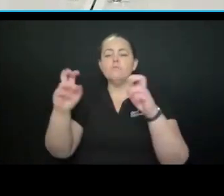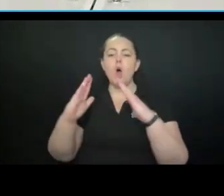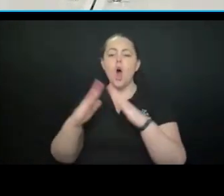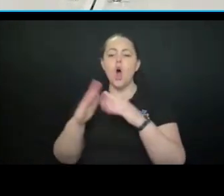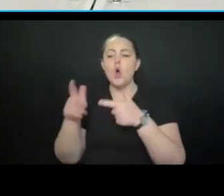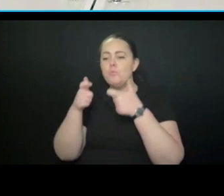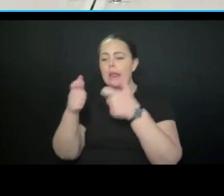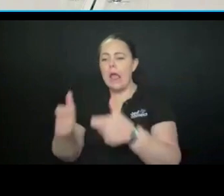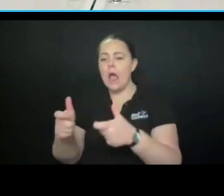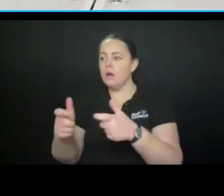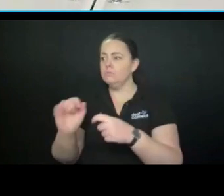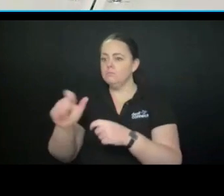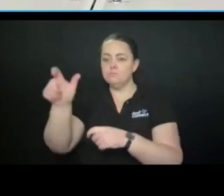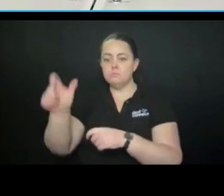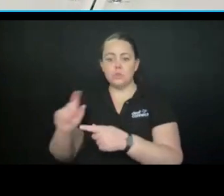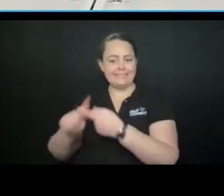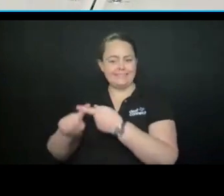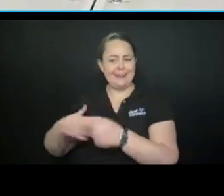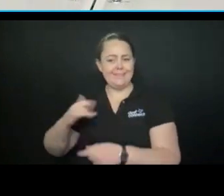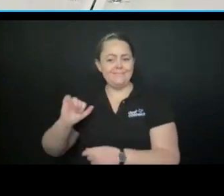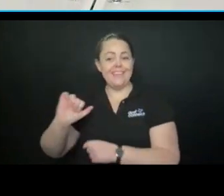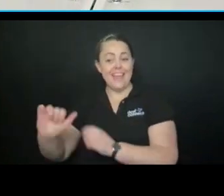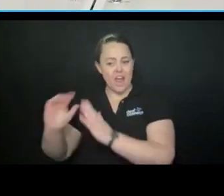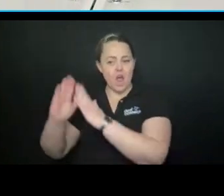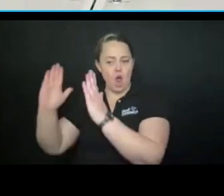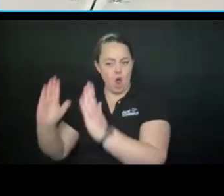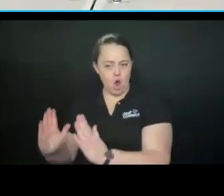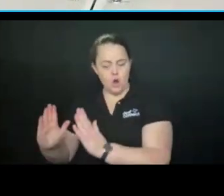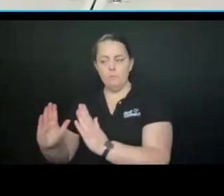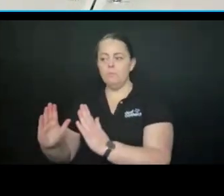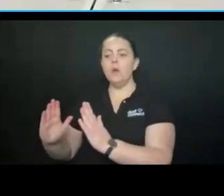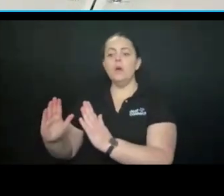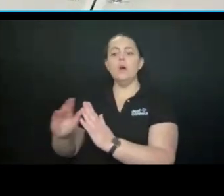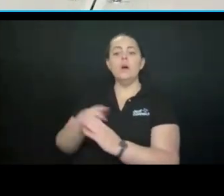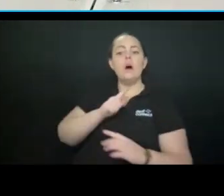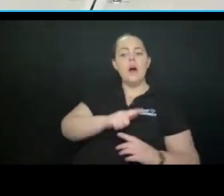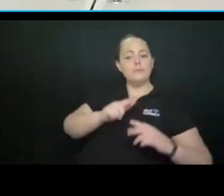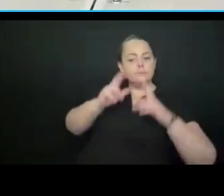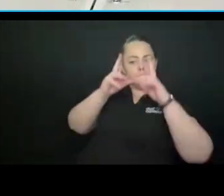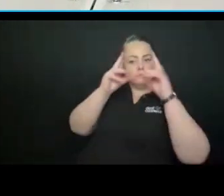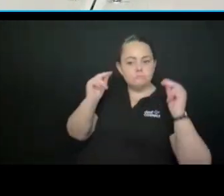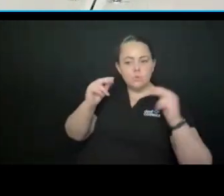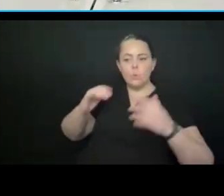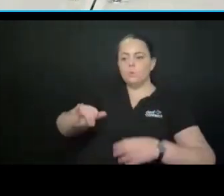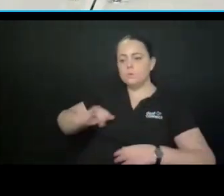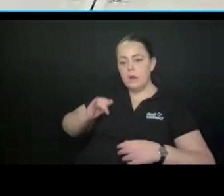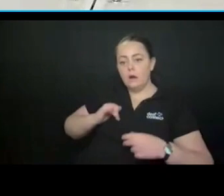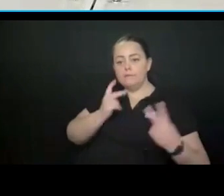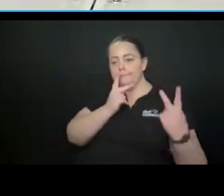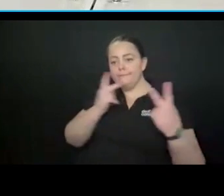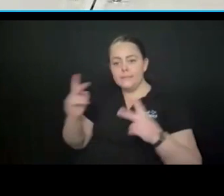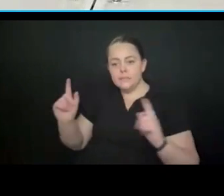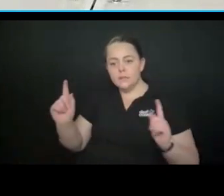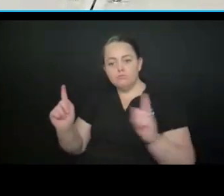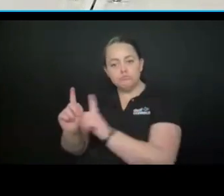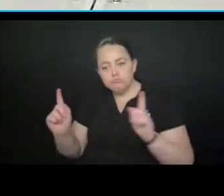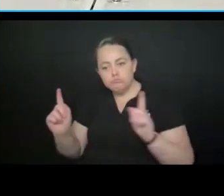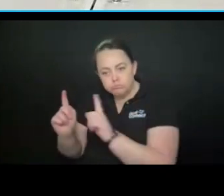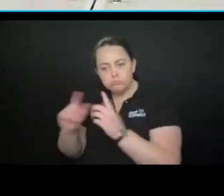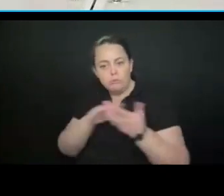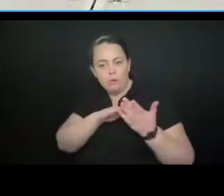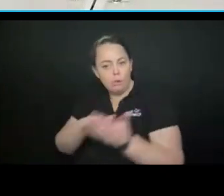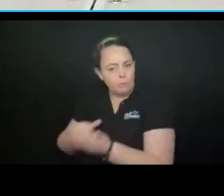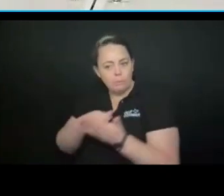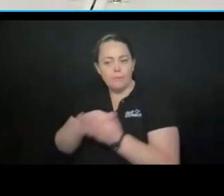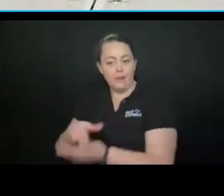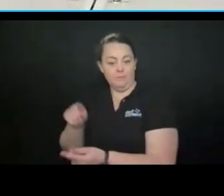answers, we wanted to do a bit of a myth-busting session. This is based on feedback that we've had, conversations with the sector, some of the questions